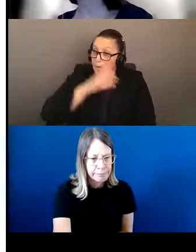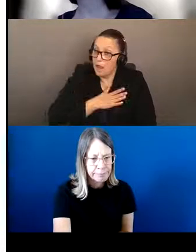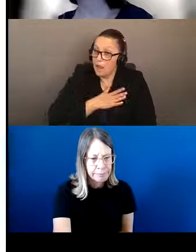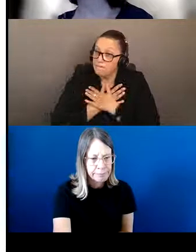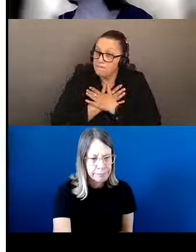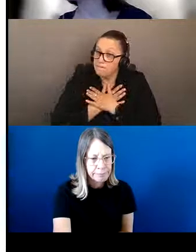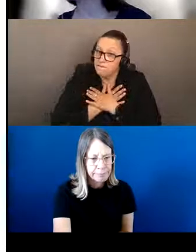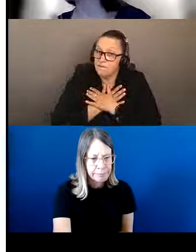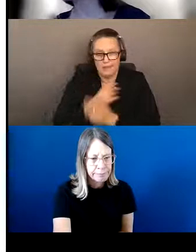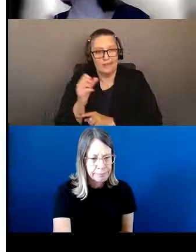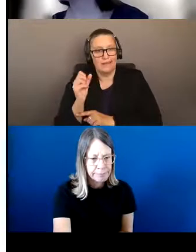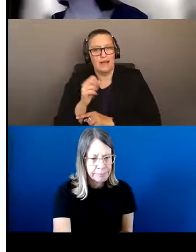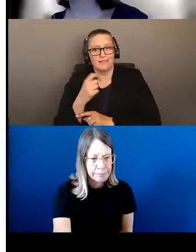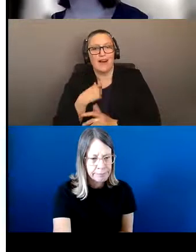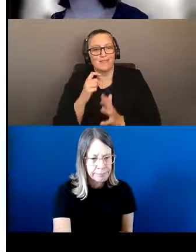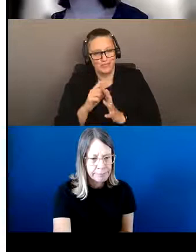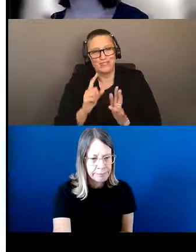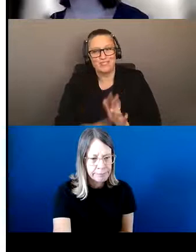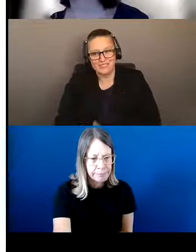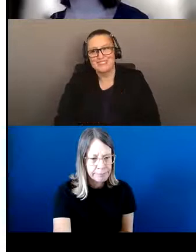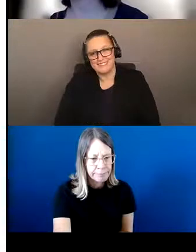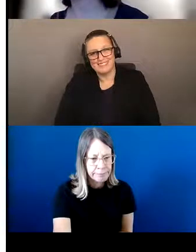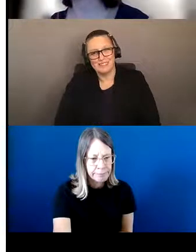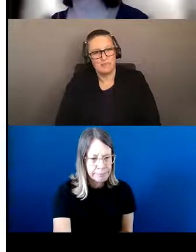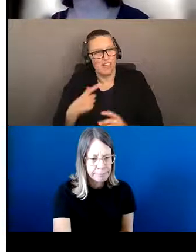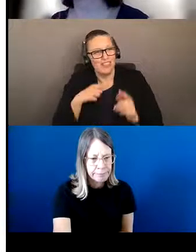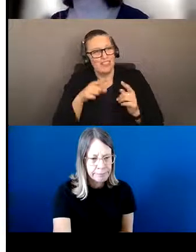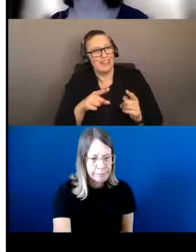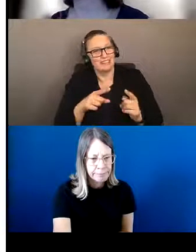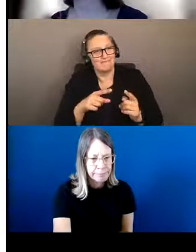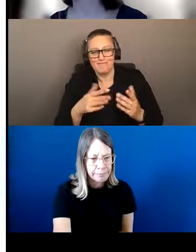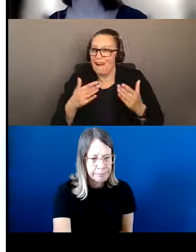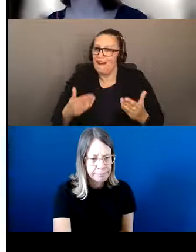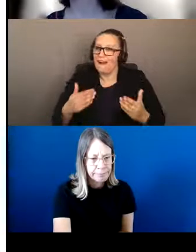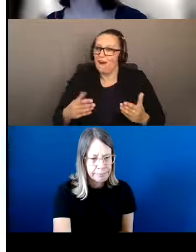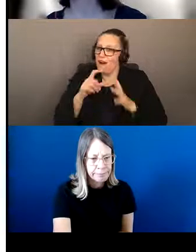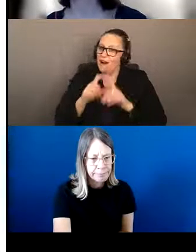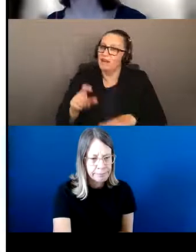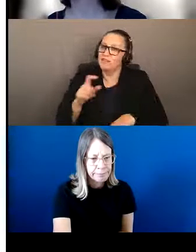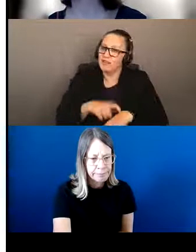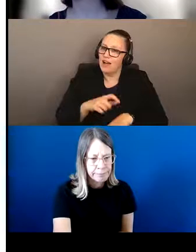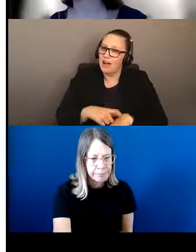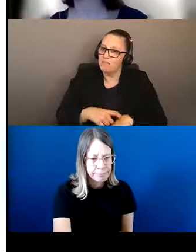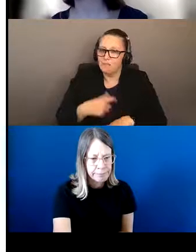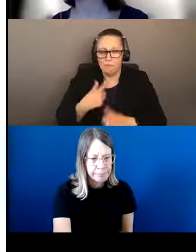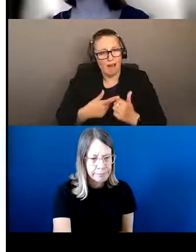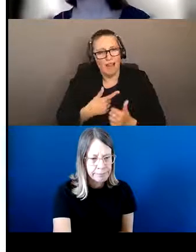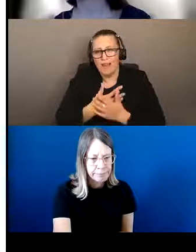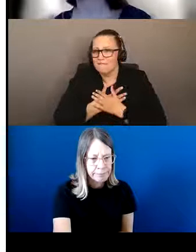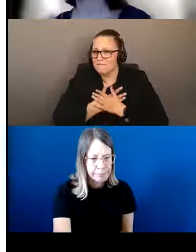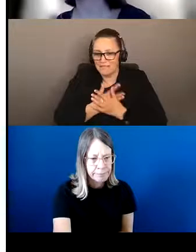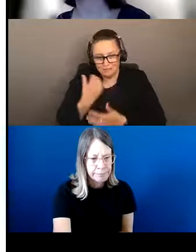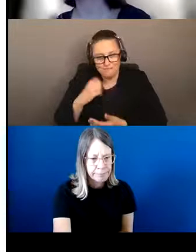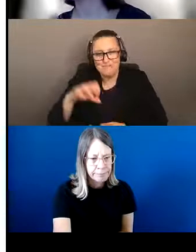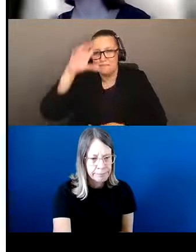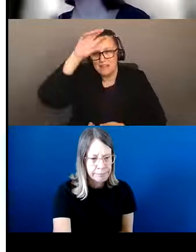I would probably answer yes. We are living through a really difficult time, but we do remember love. I'm constantly amazed by the acts of love and